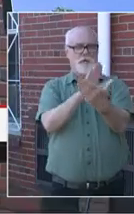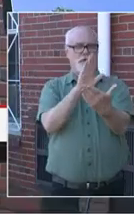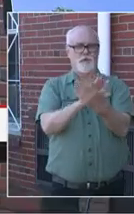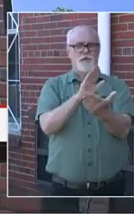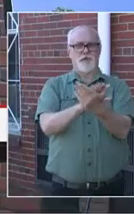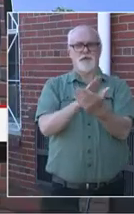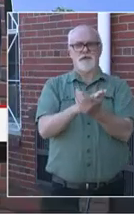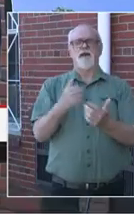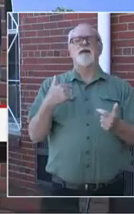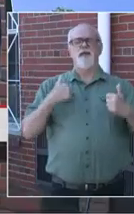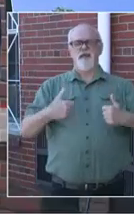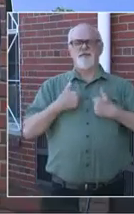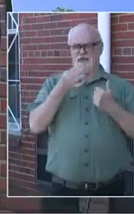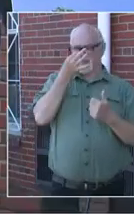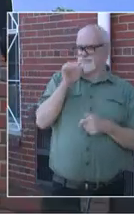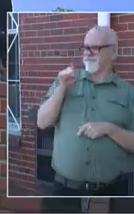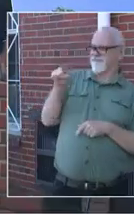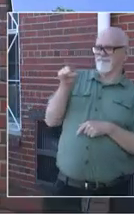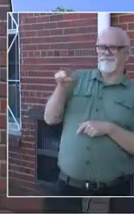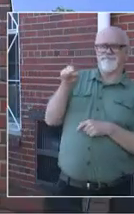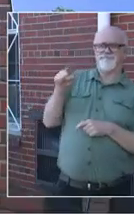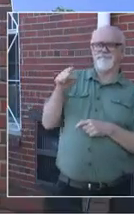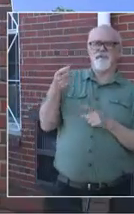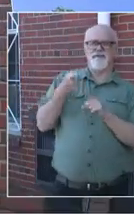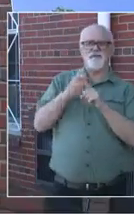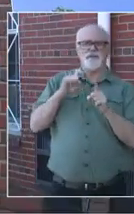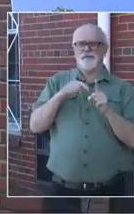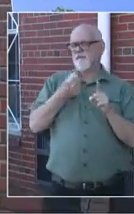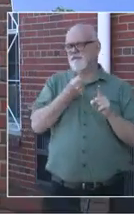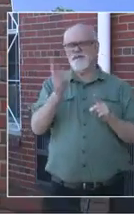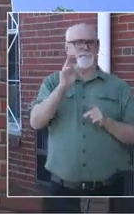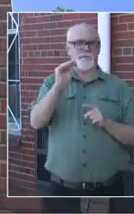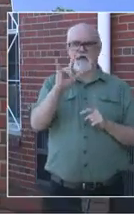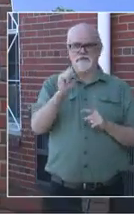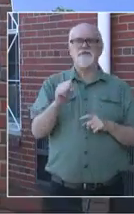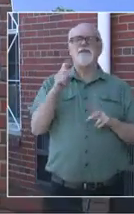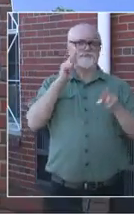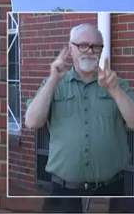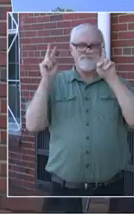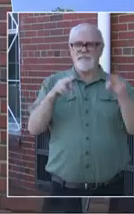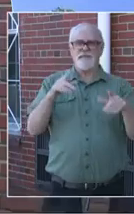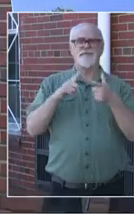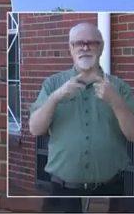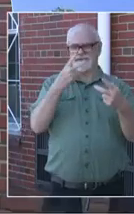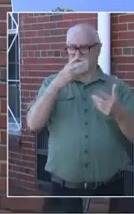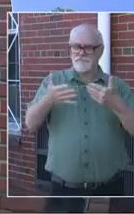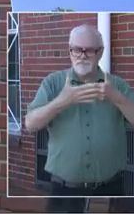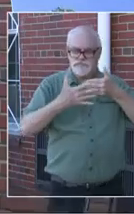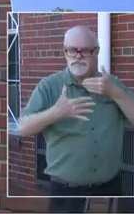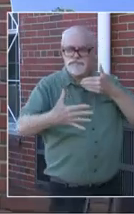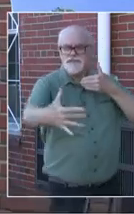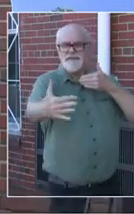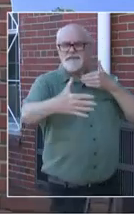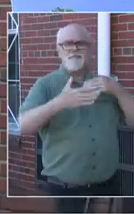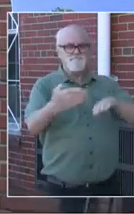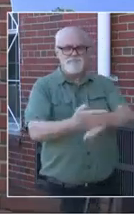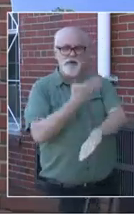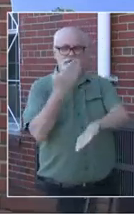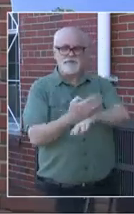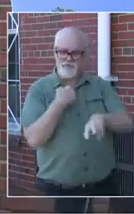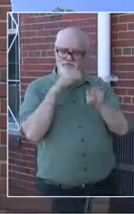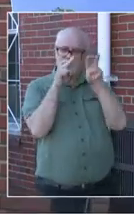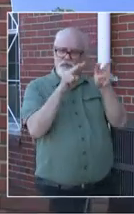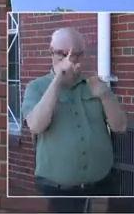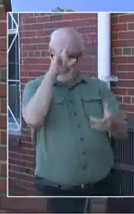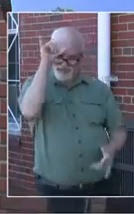excited to be a part of the delivery of this school for the next generation. So it's my job to thank folks that helped make today possible and tell you a